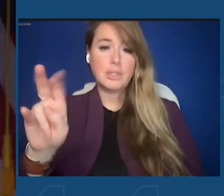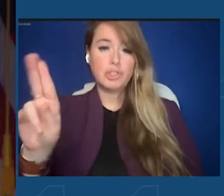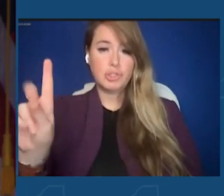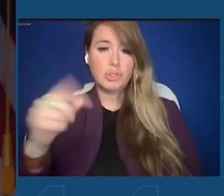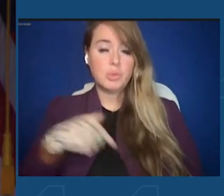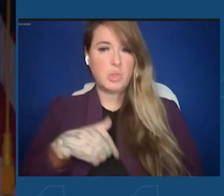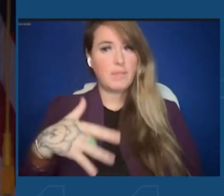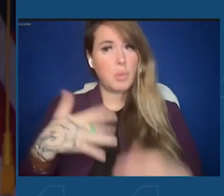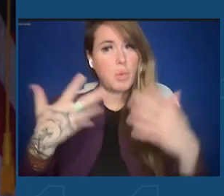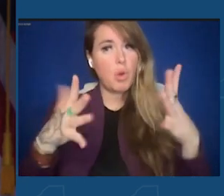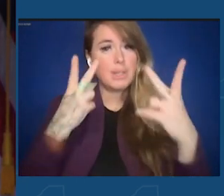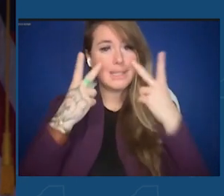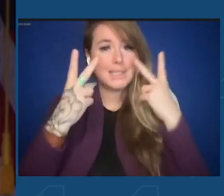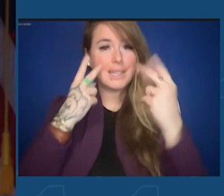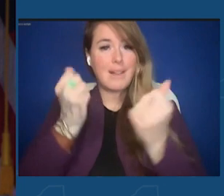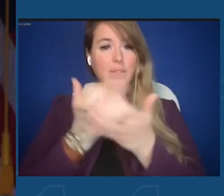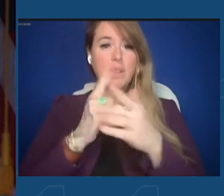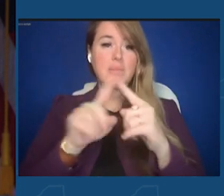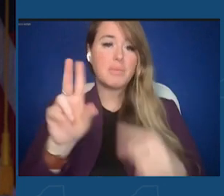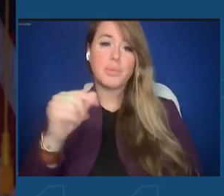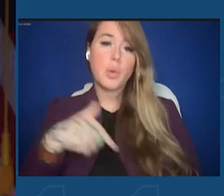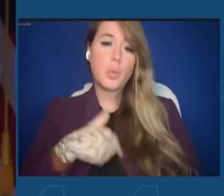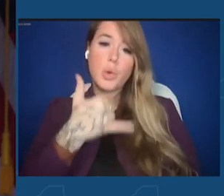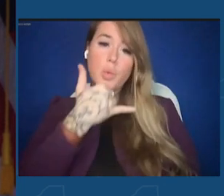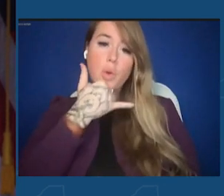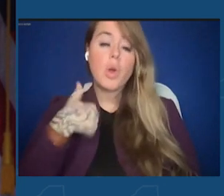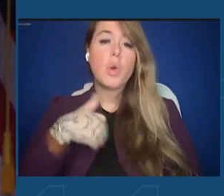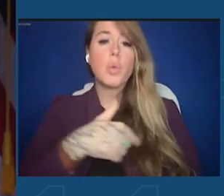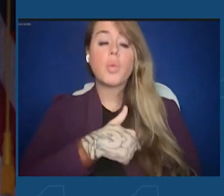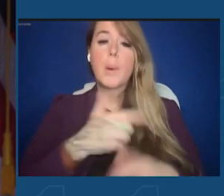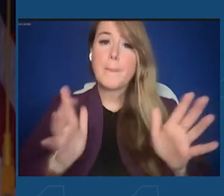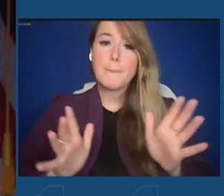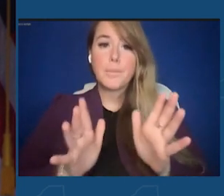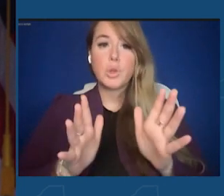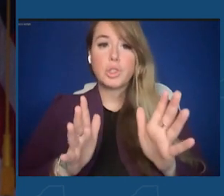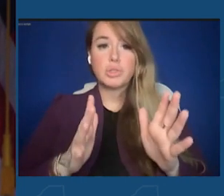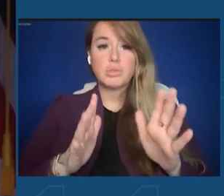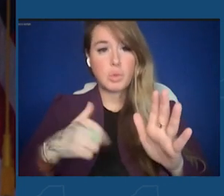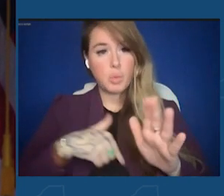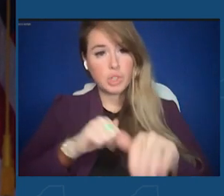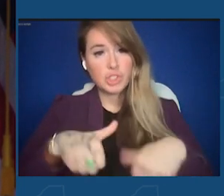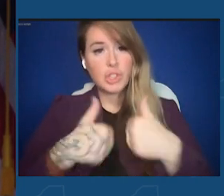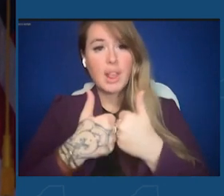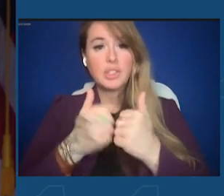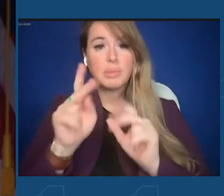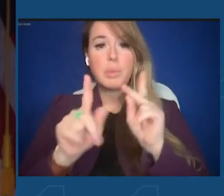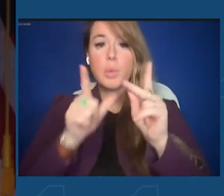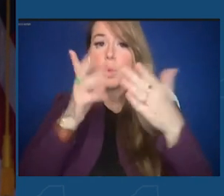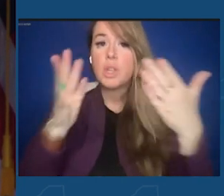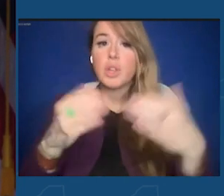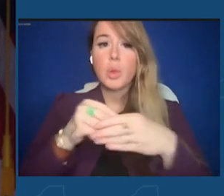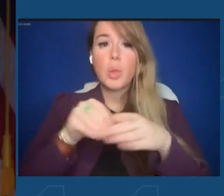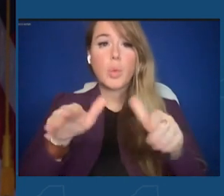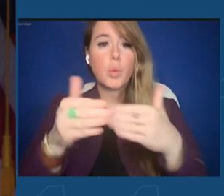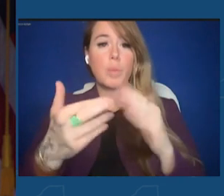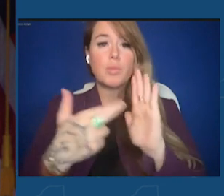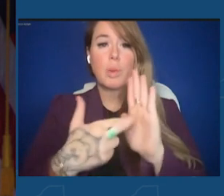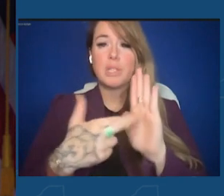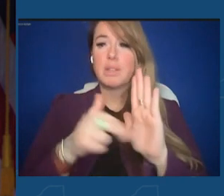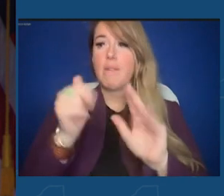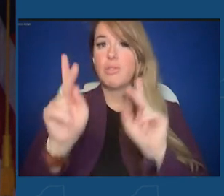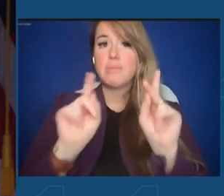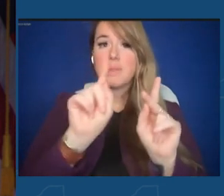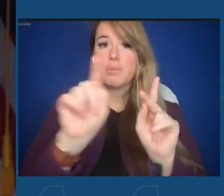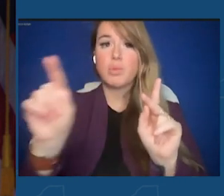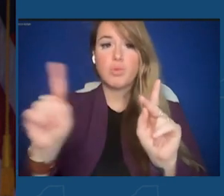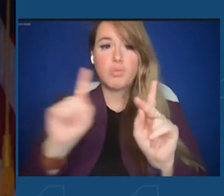wrong. We were pushed, we were challenged. And the people in this room, representing so many others, you rose up.